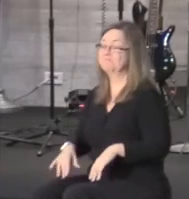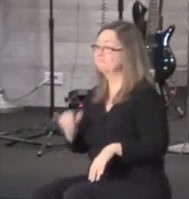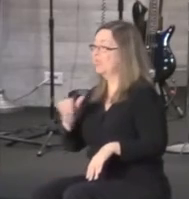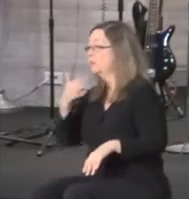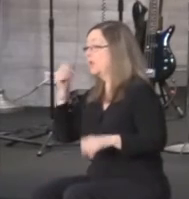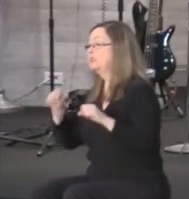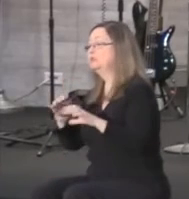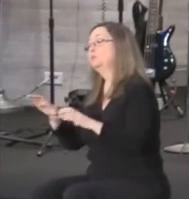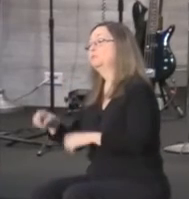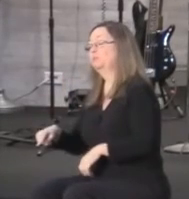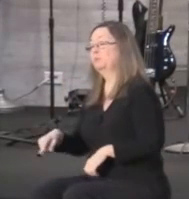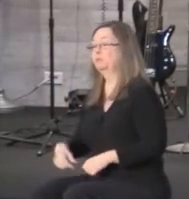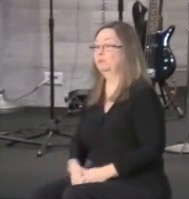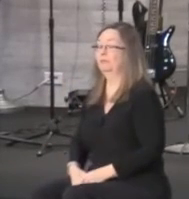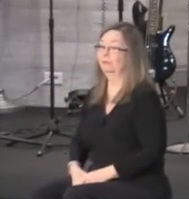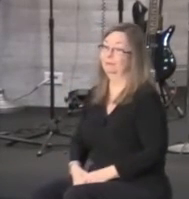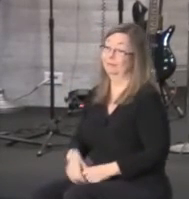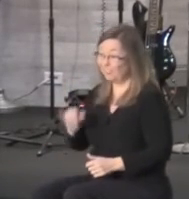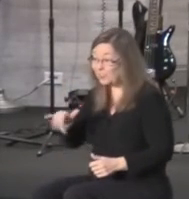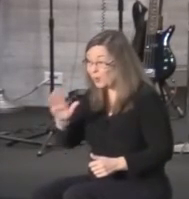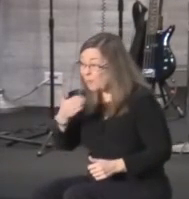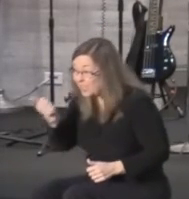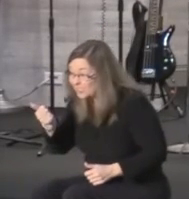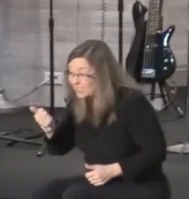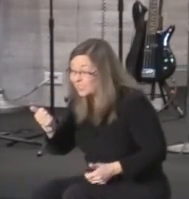That's the best I could do. What's the best you could do?